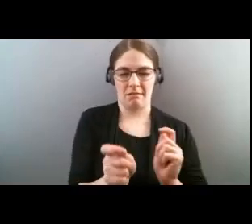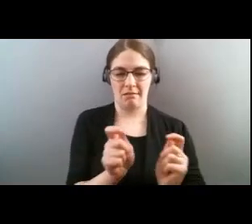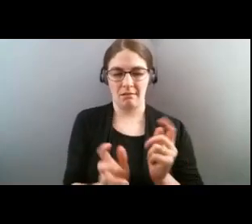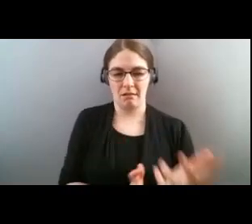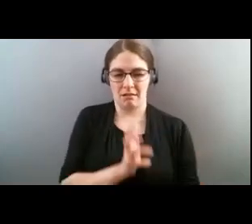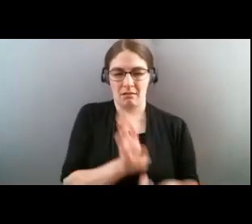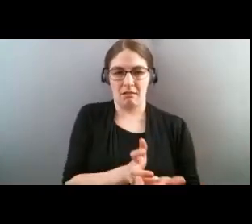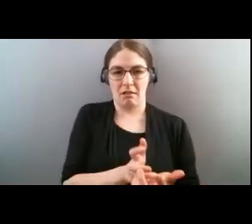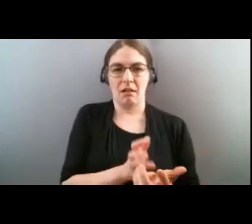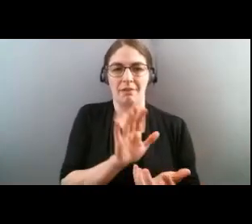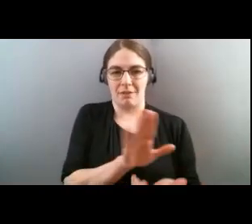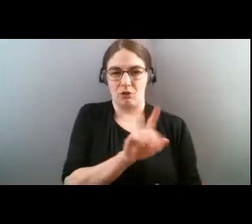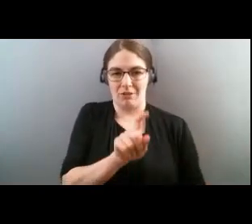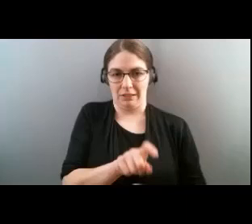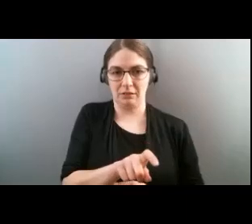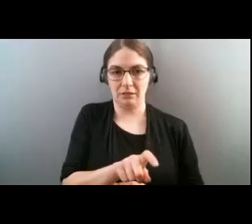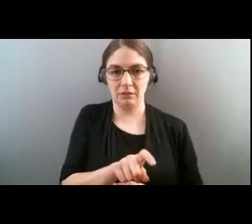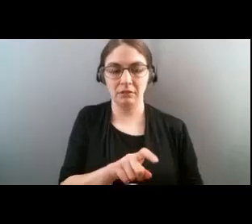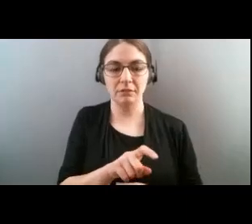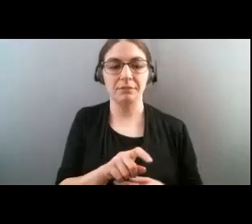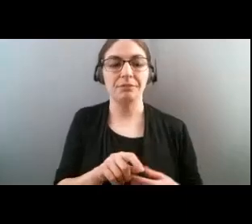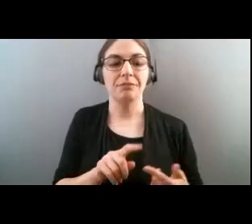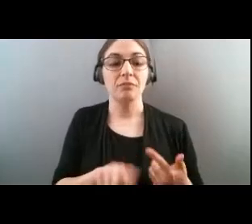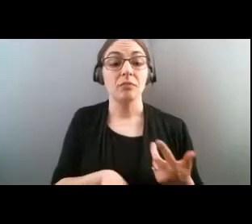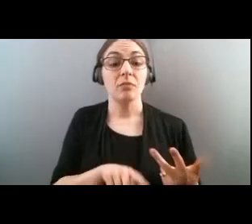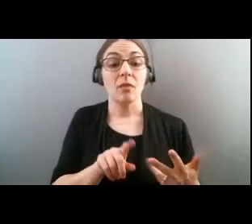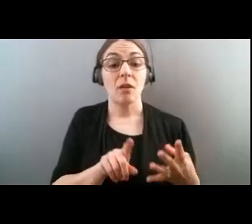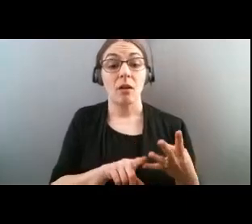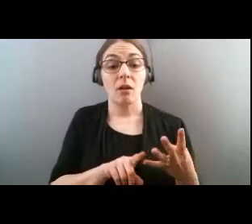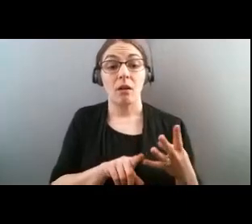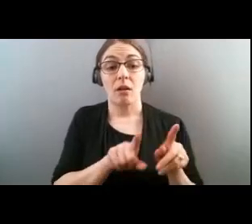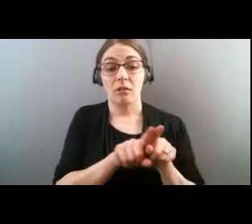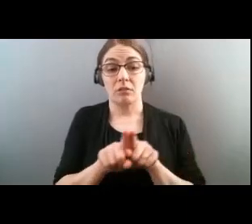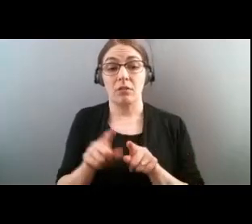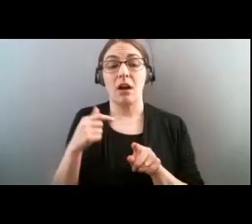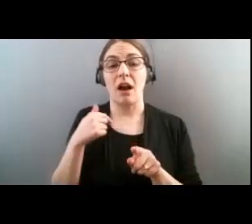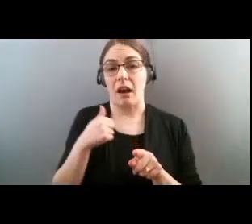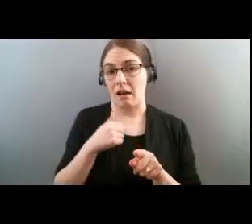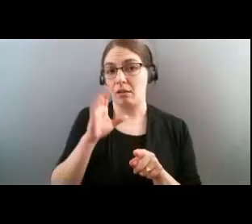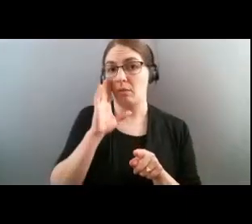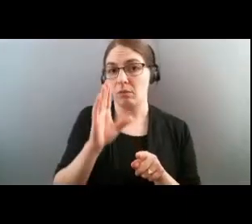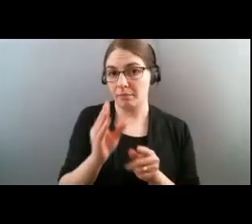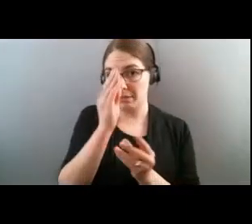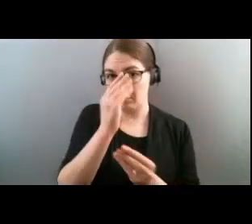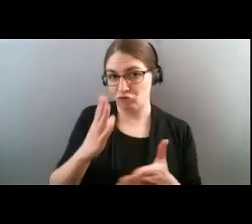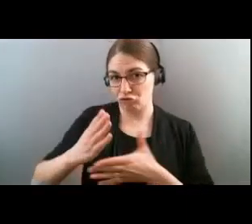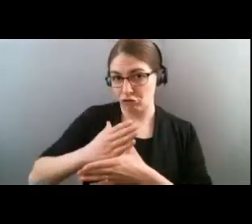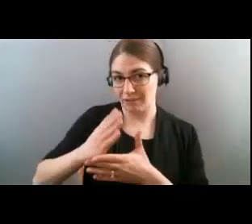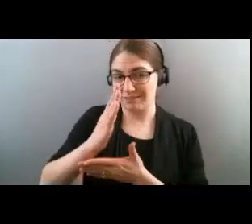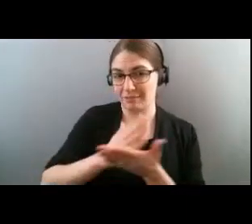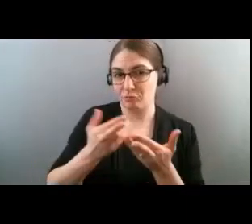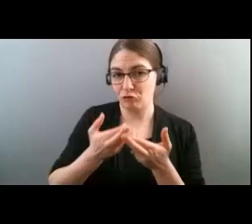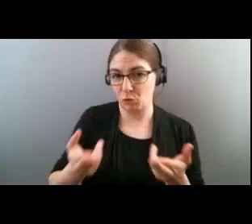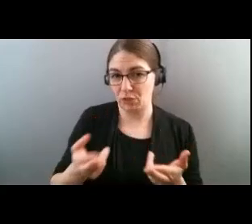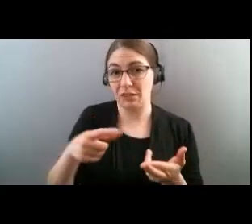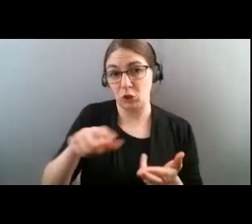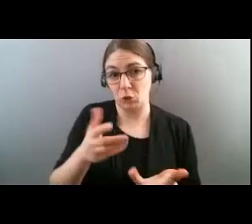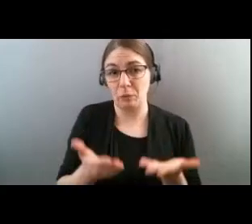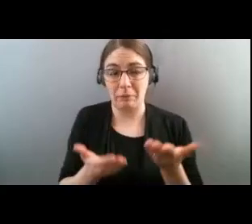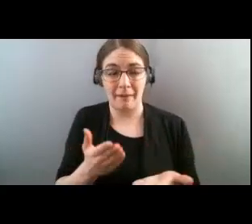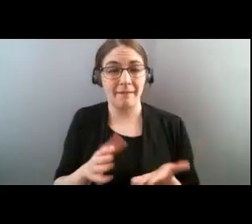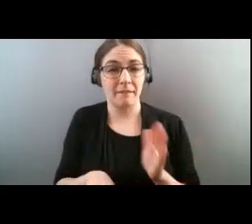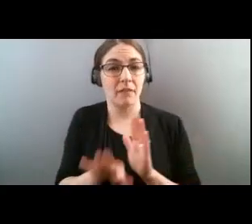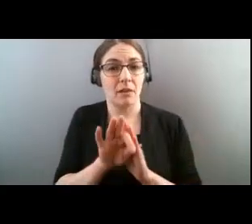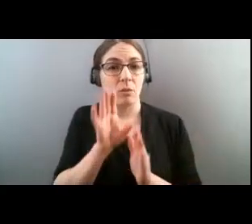needs. Also, as I said, we will be sharing some resources that you might find helpful. And the last